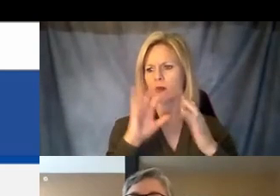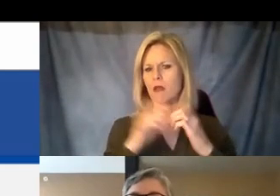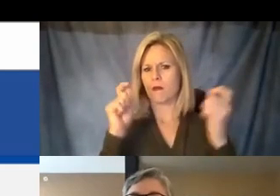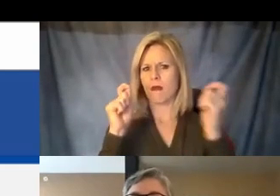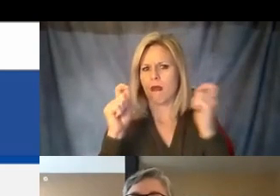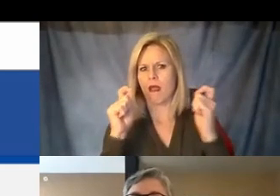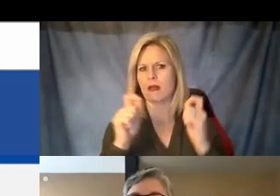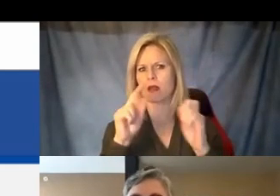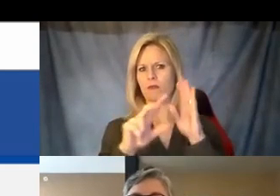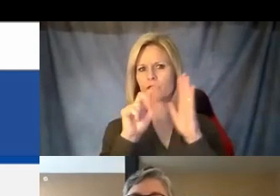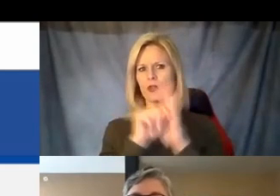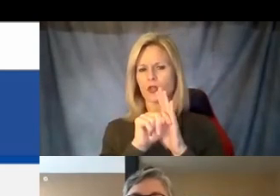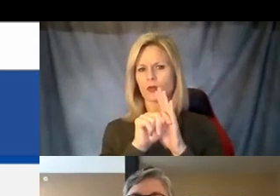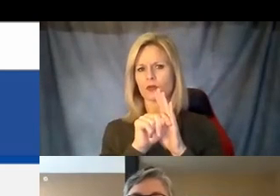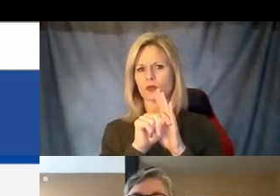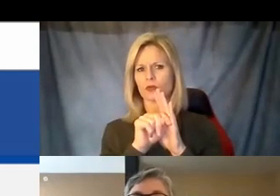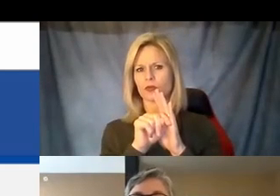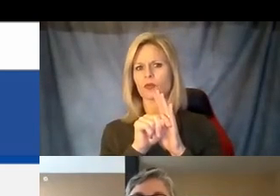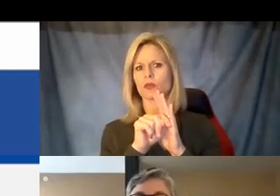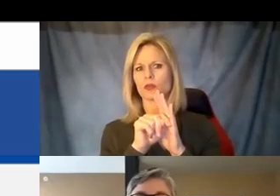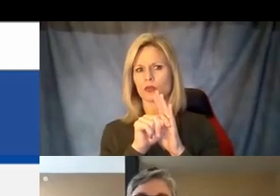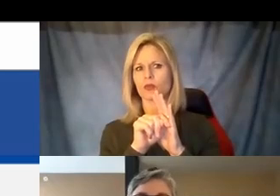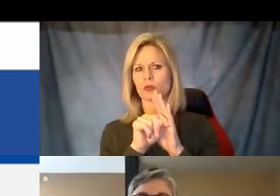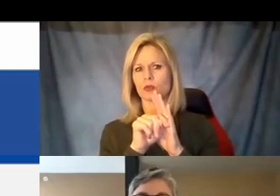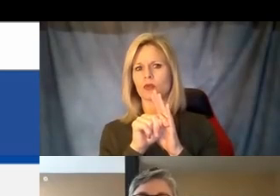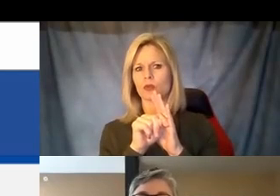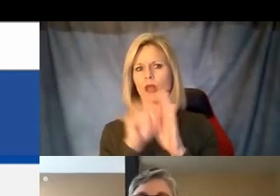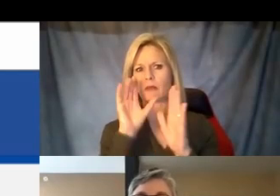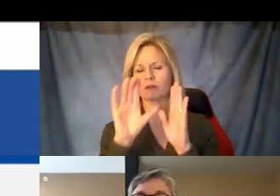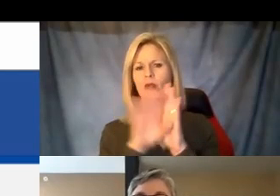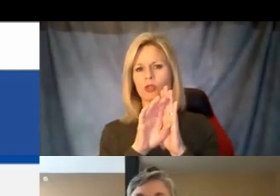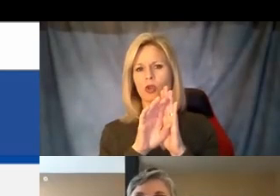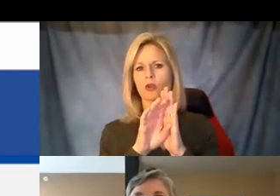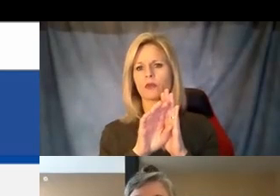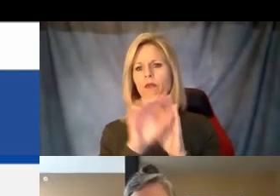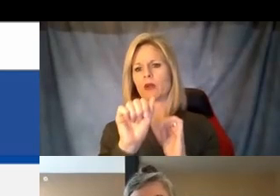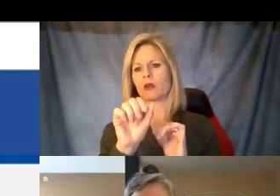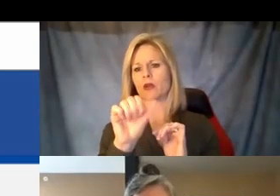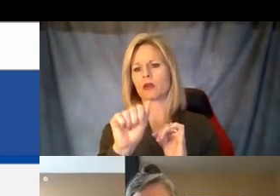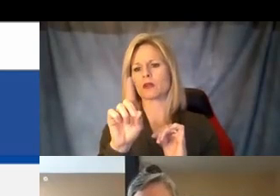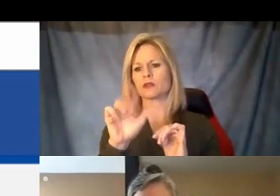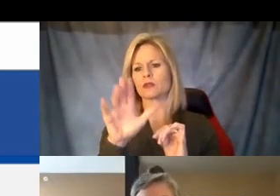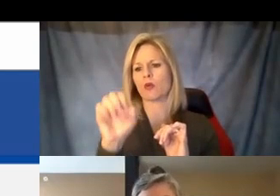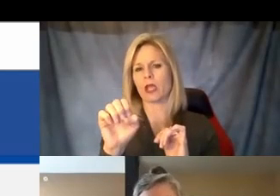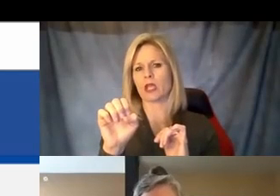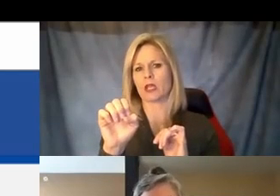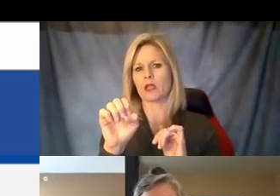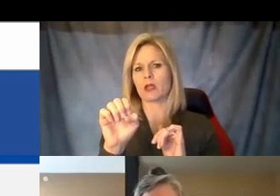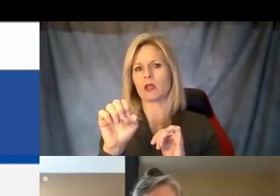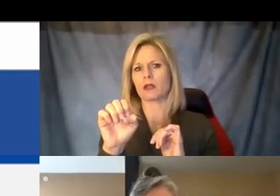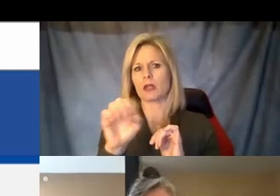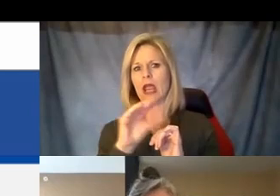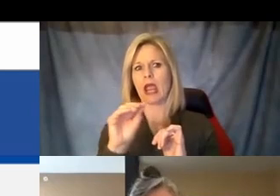videos and photos in Adobe Premiere Pro, video editing program from YouTube for a part-time